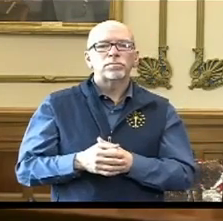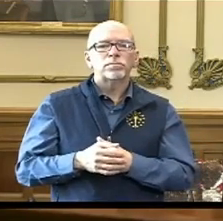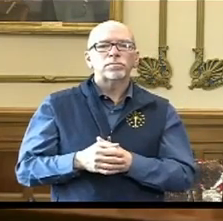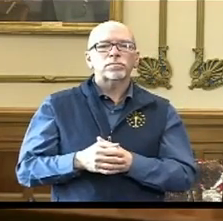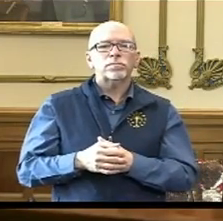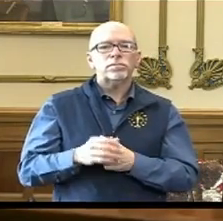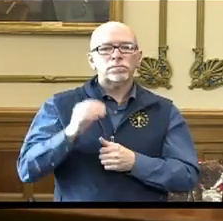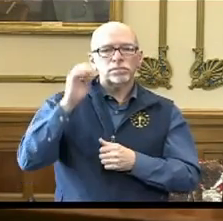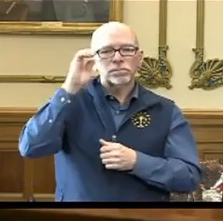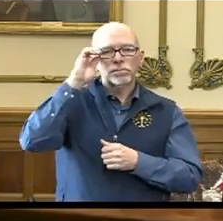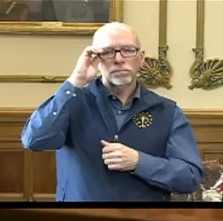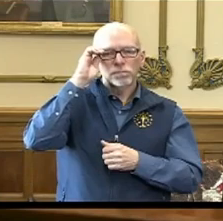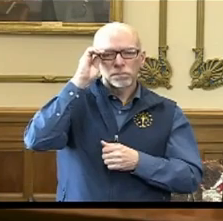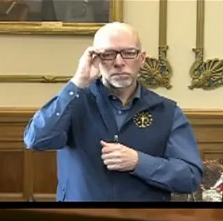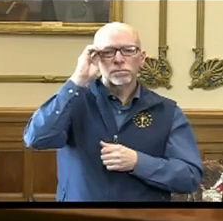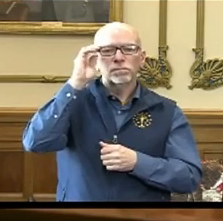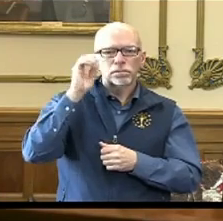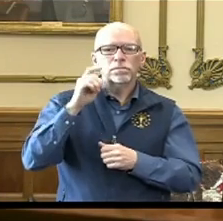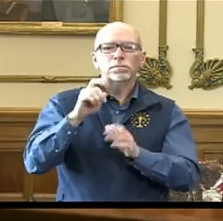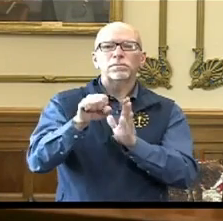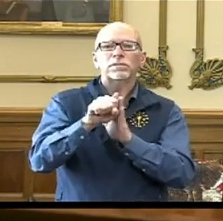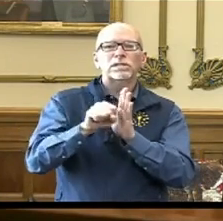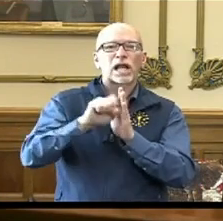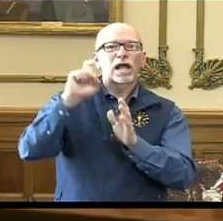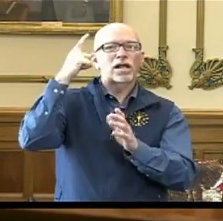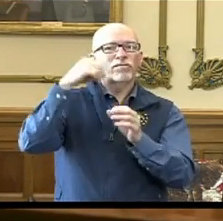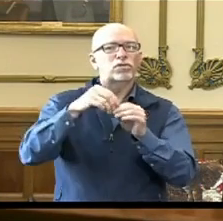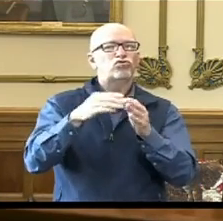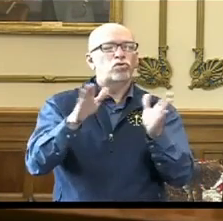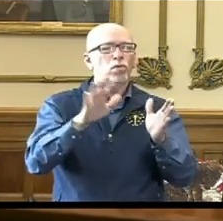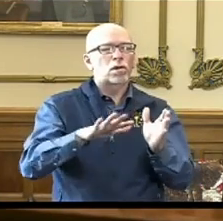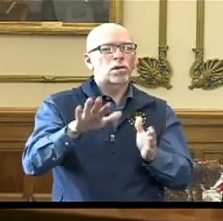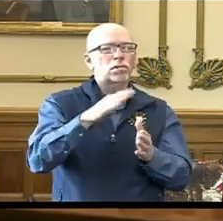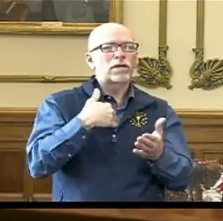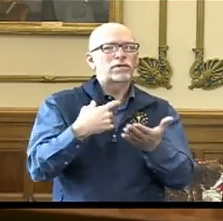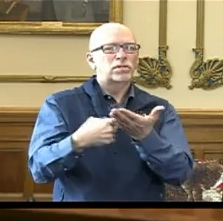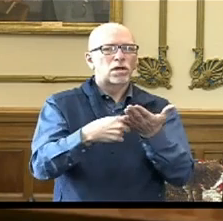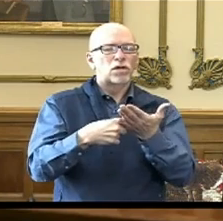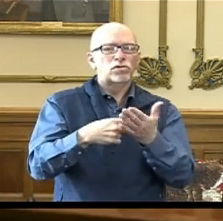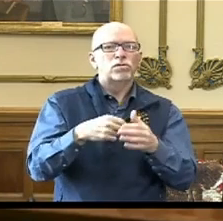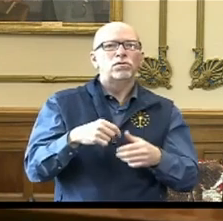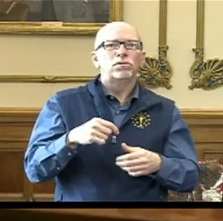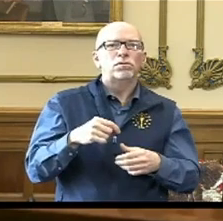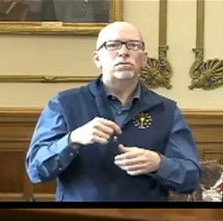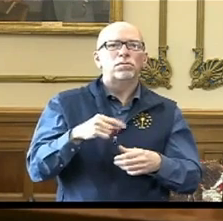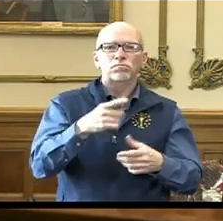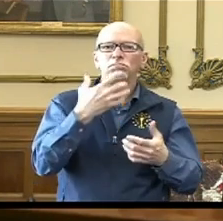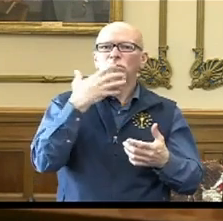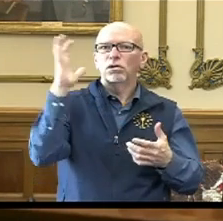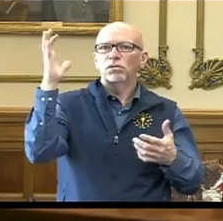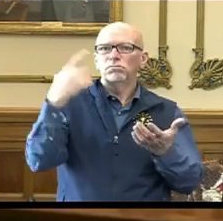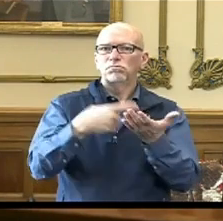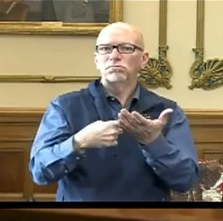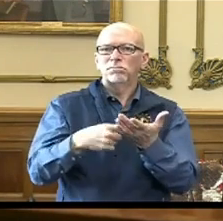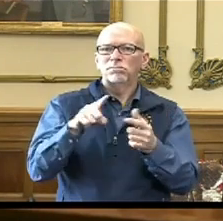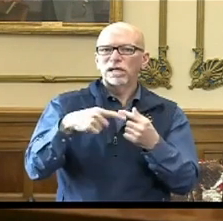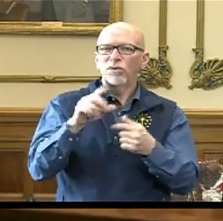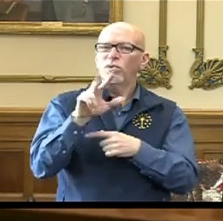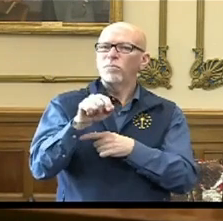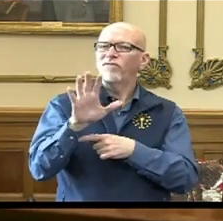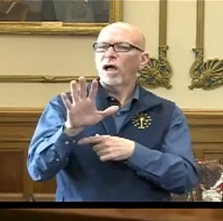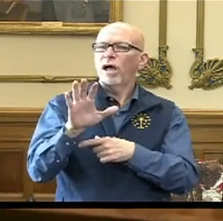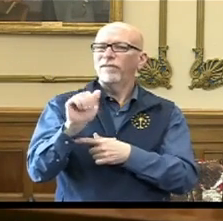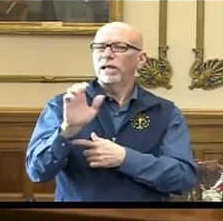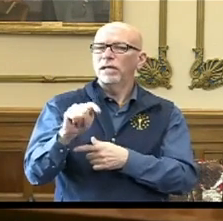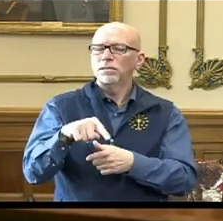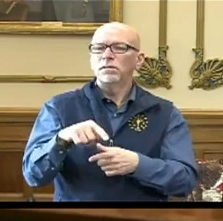was state governments in general. That discussion was hot and heavy on the 3.5,